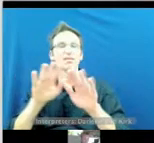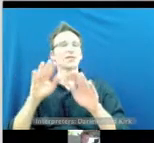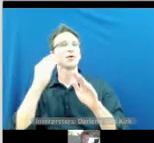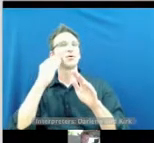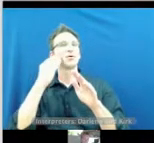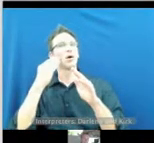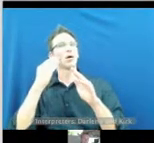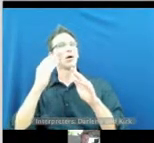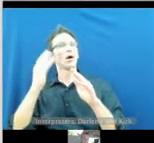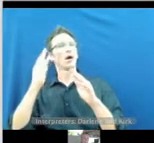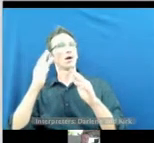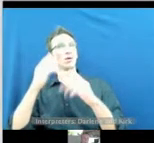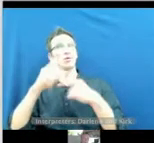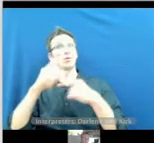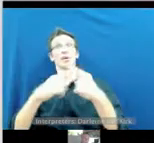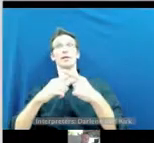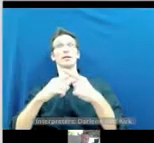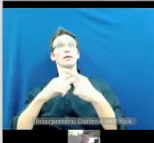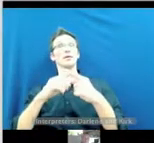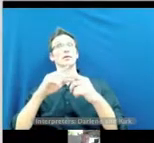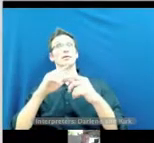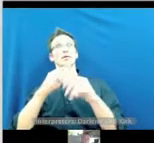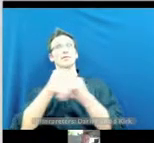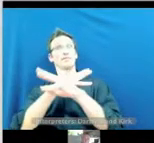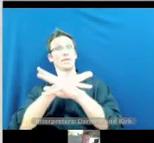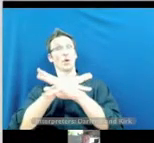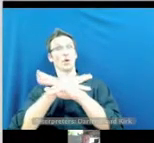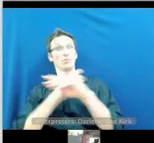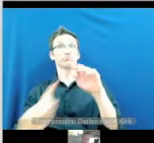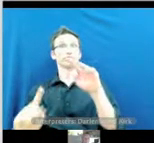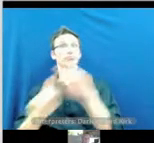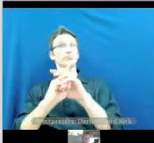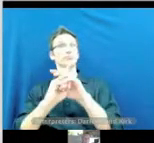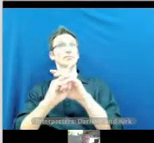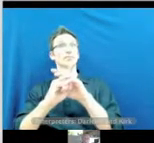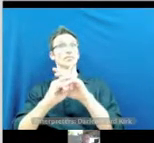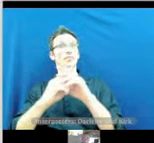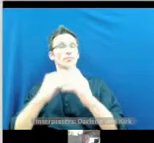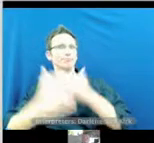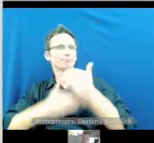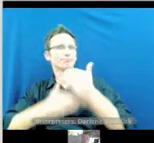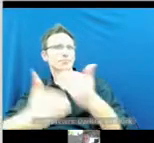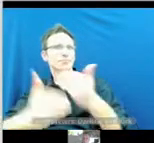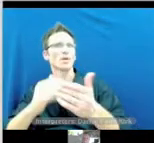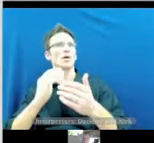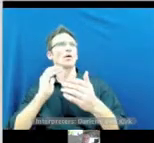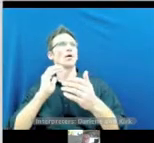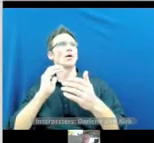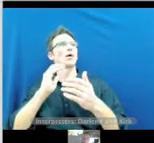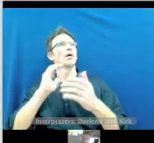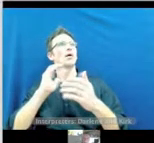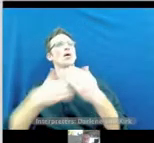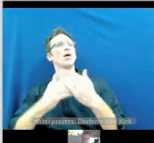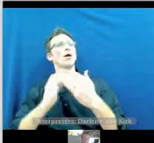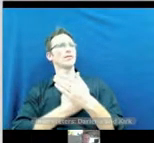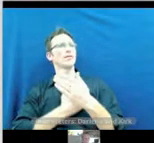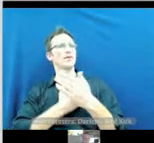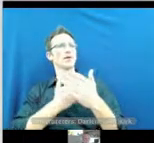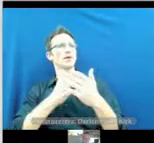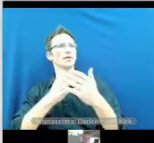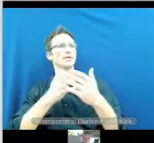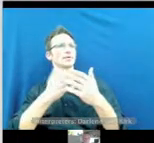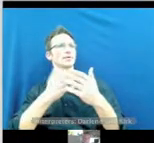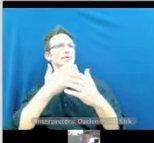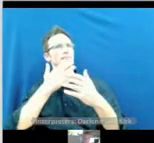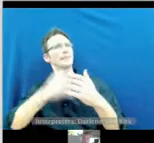world actually took all those sort of best practices or challenges relating to deafblind people and made it